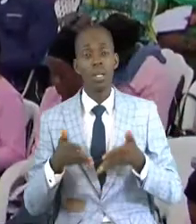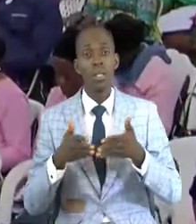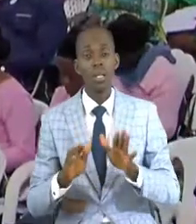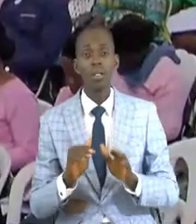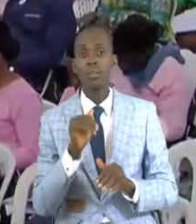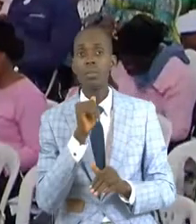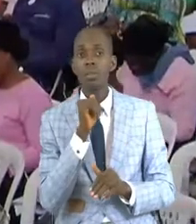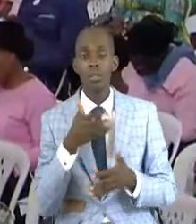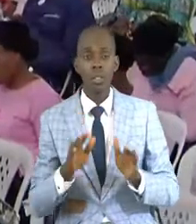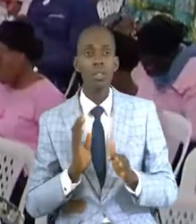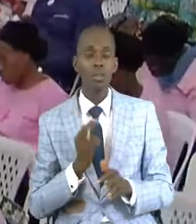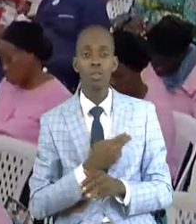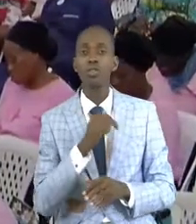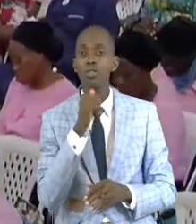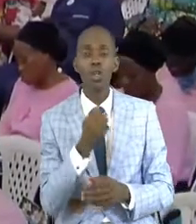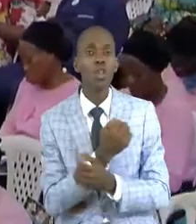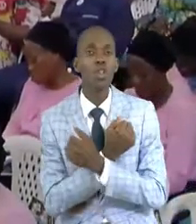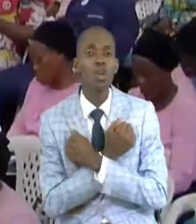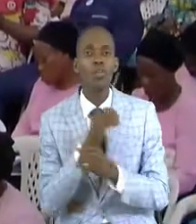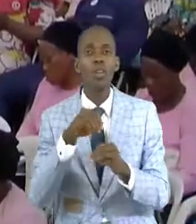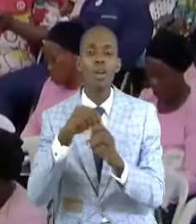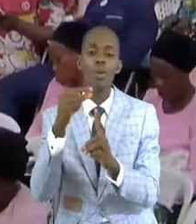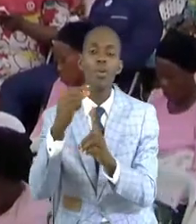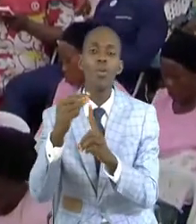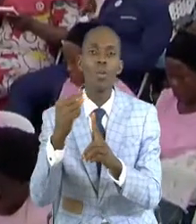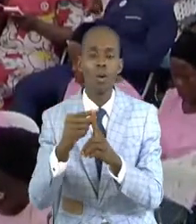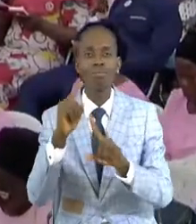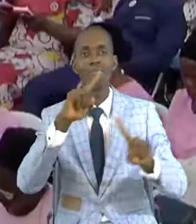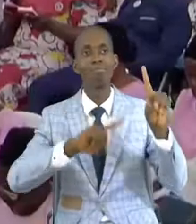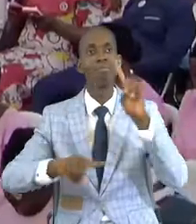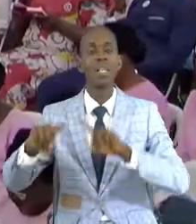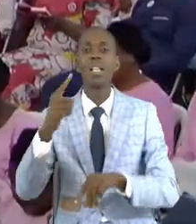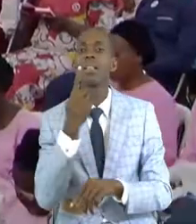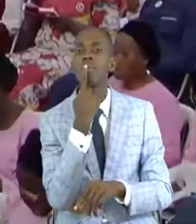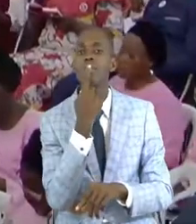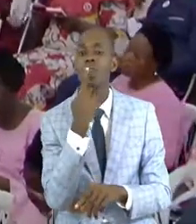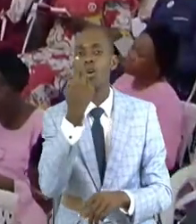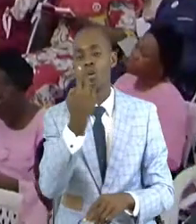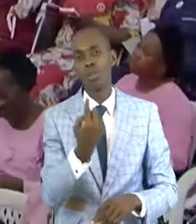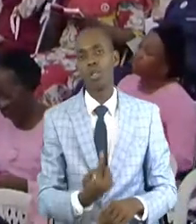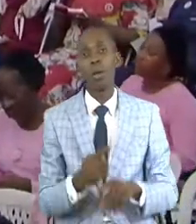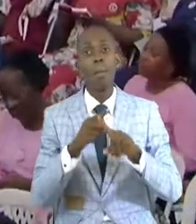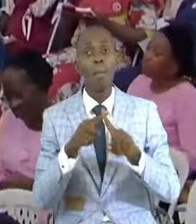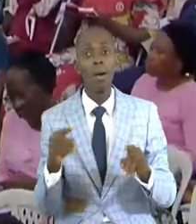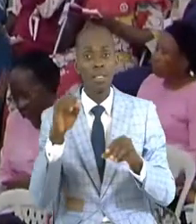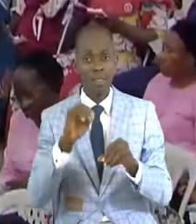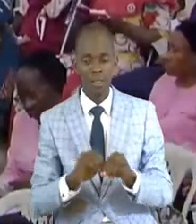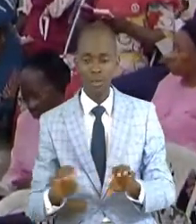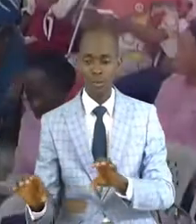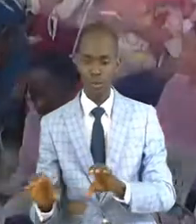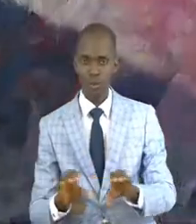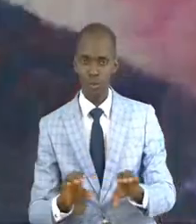let us not love in word, neither in tongue, but in deed and